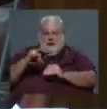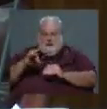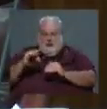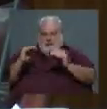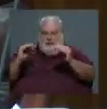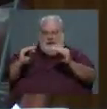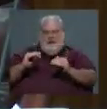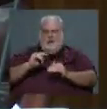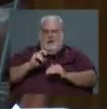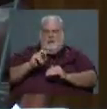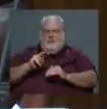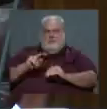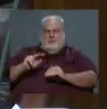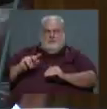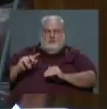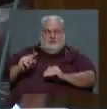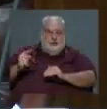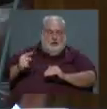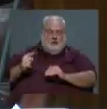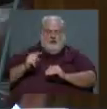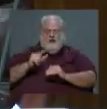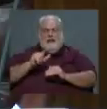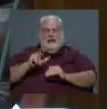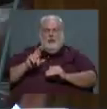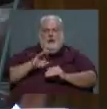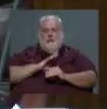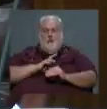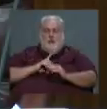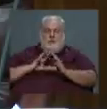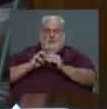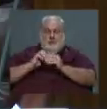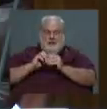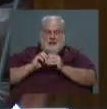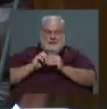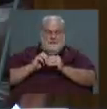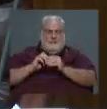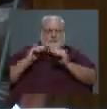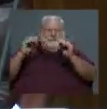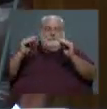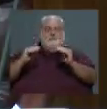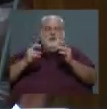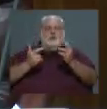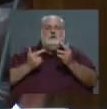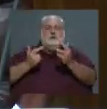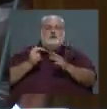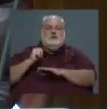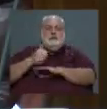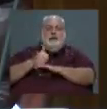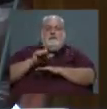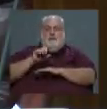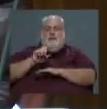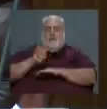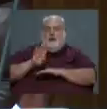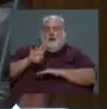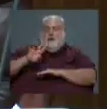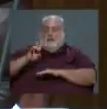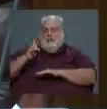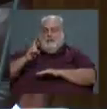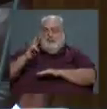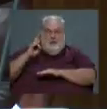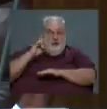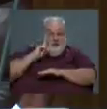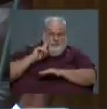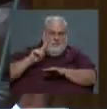and November 1st, 2016, Little Rock City Board of Directors meetings, and for other purposes, a resolution to set February 7th,